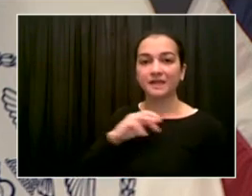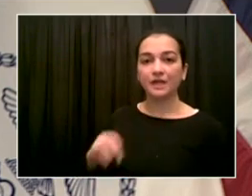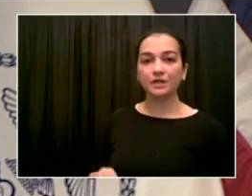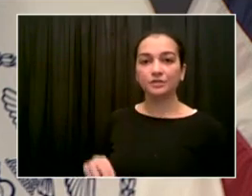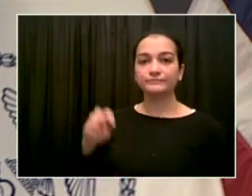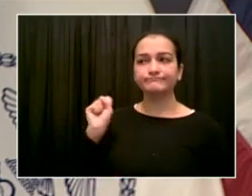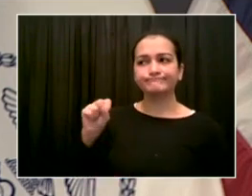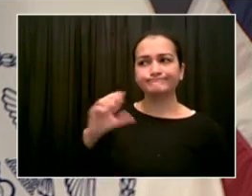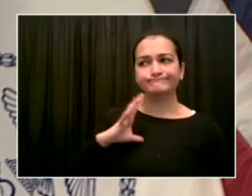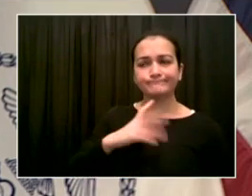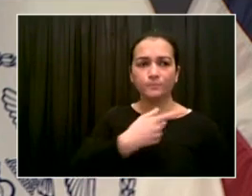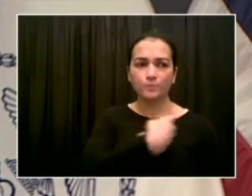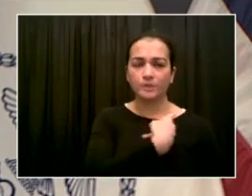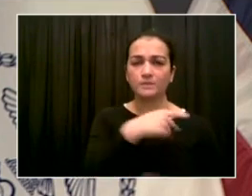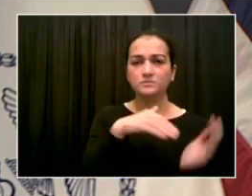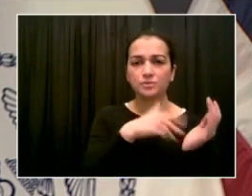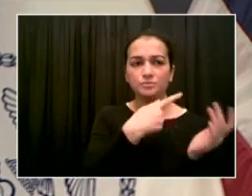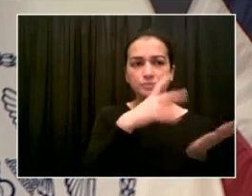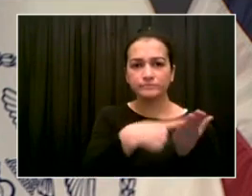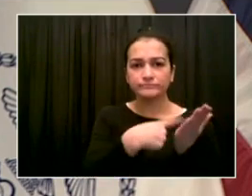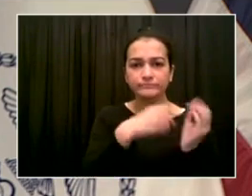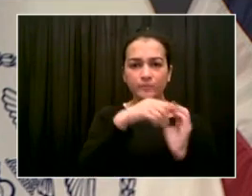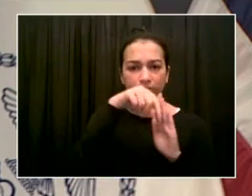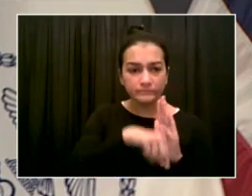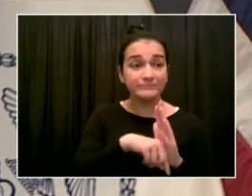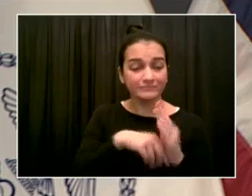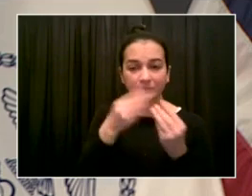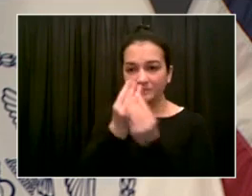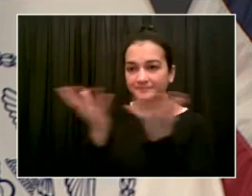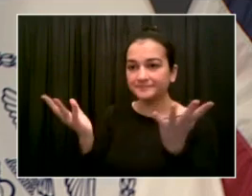appreciate you bringing it to our attention. Go ahead, Matt.